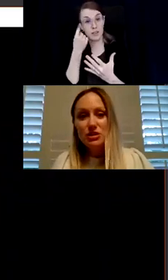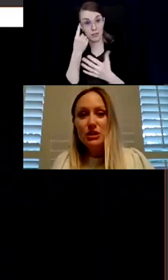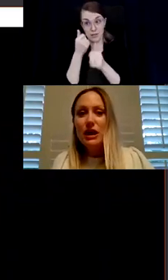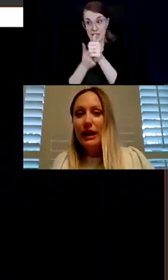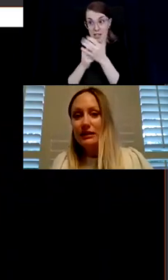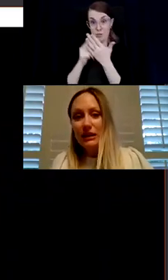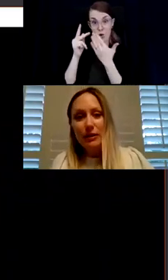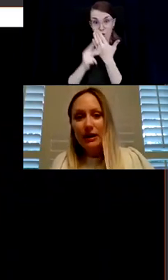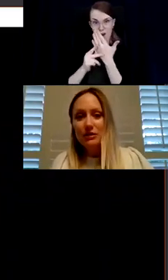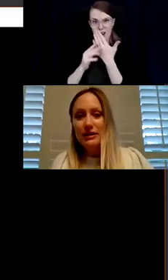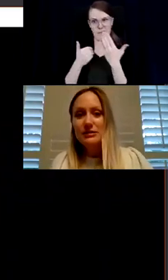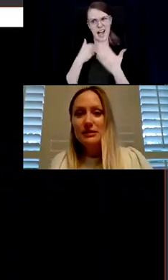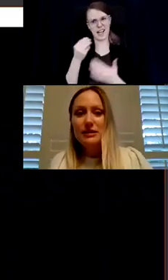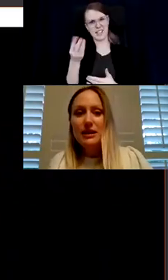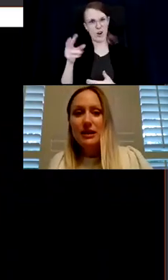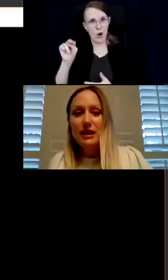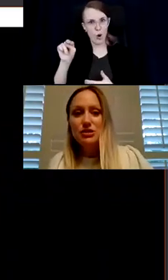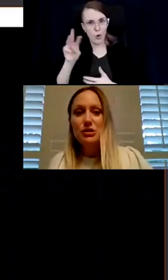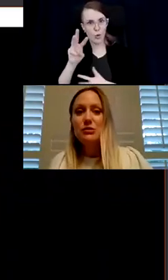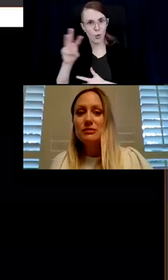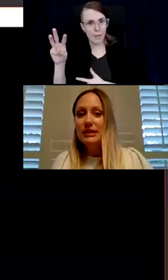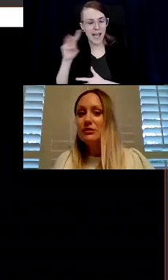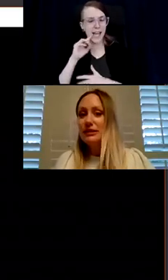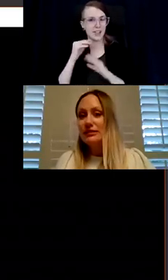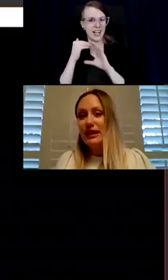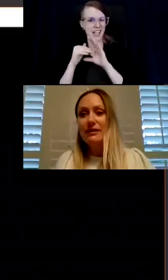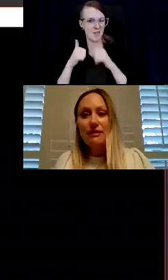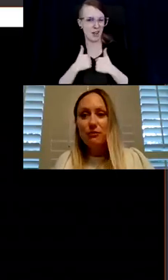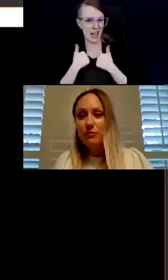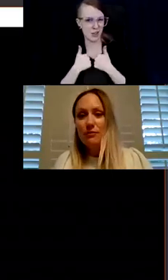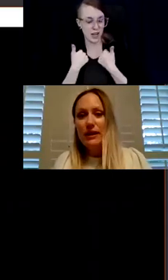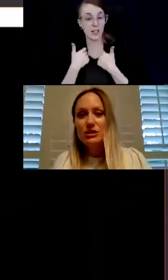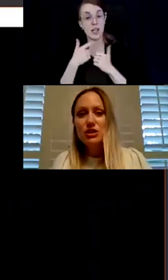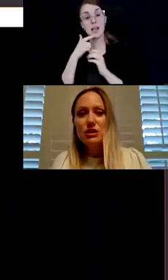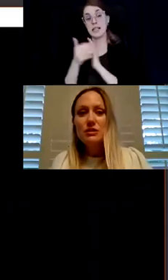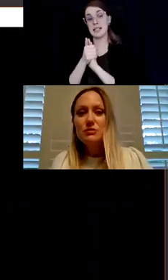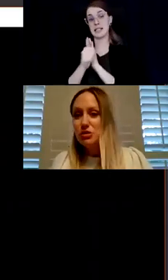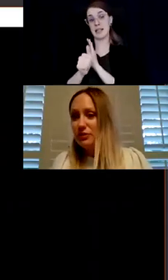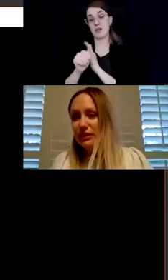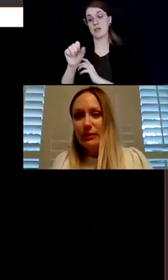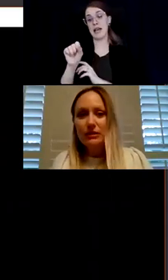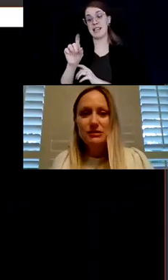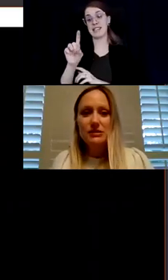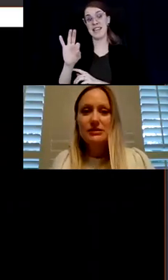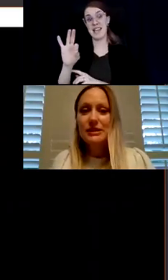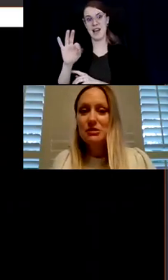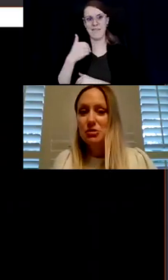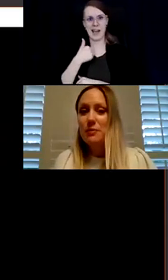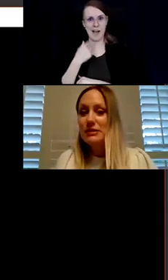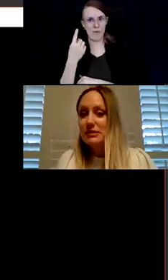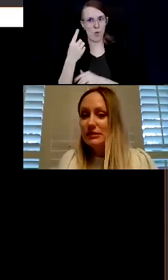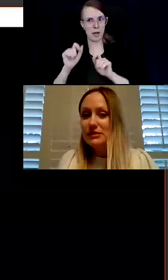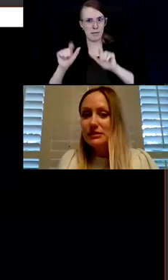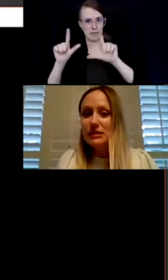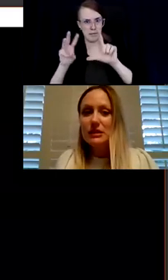web page and email address. So Skills and SDF have one web page, 2 different email addresses: Skills for